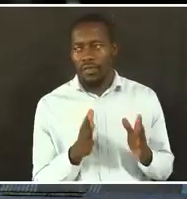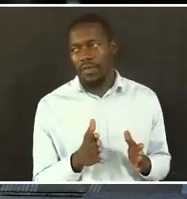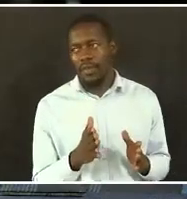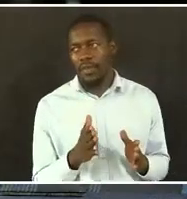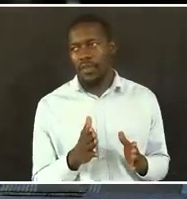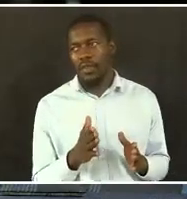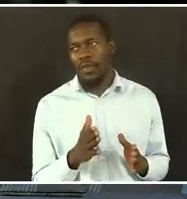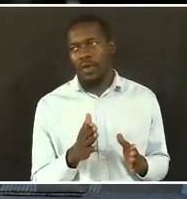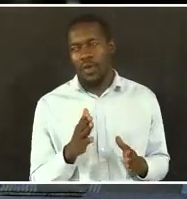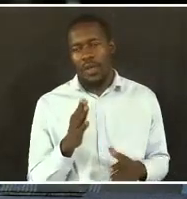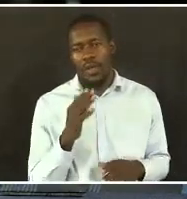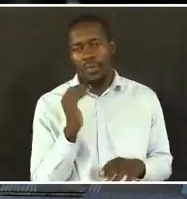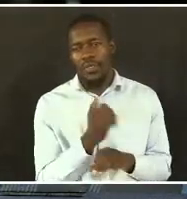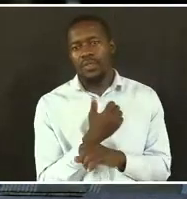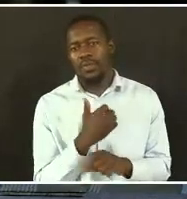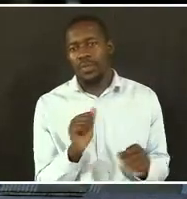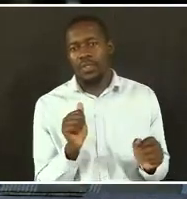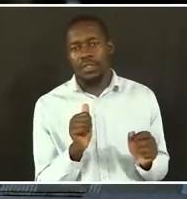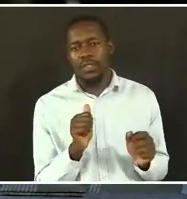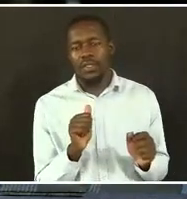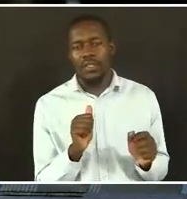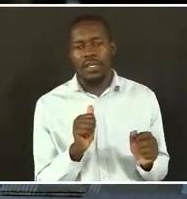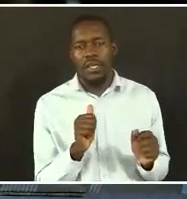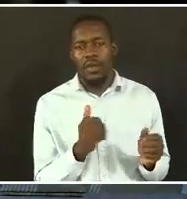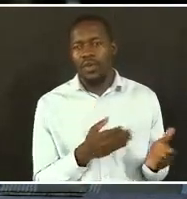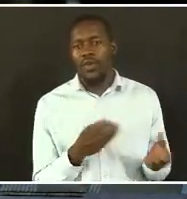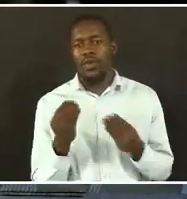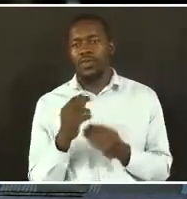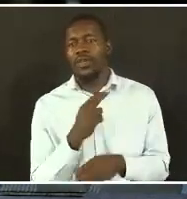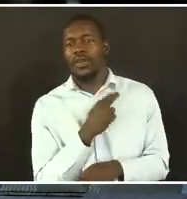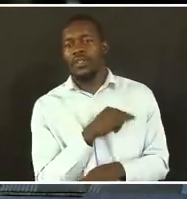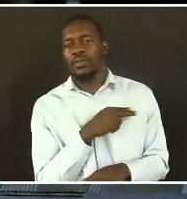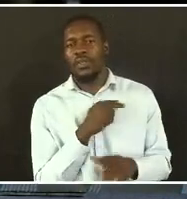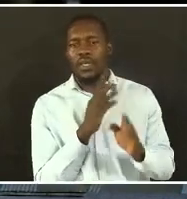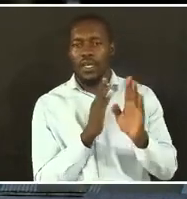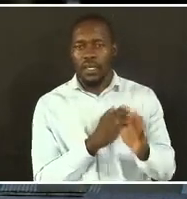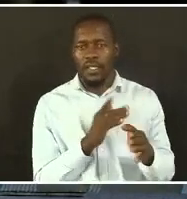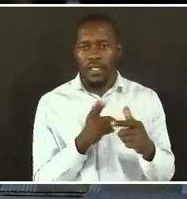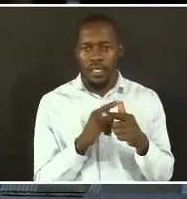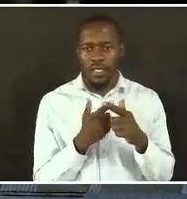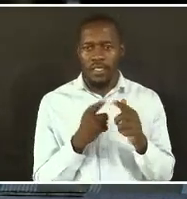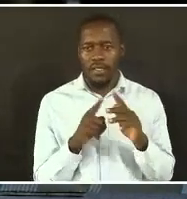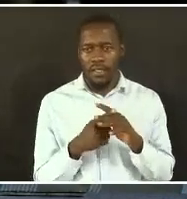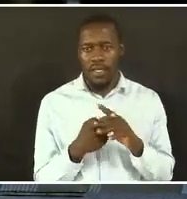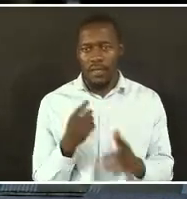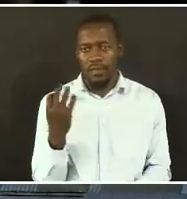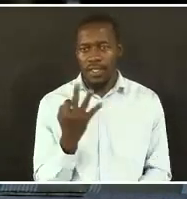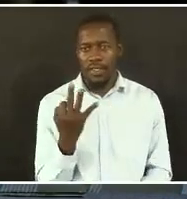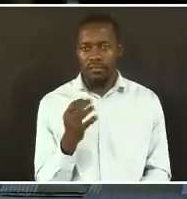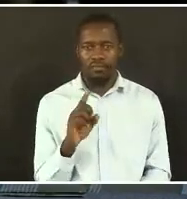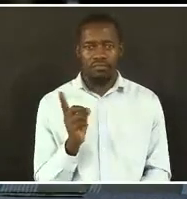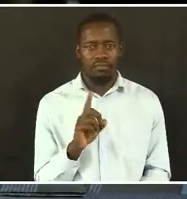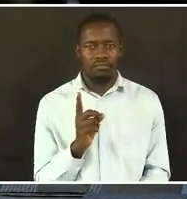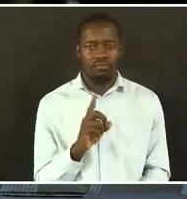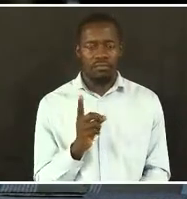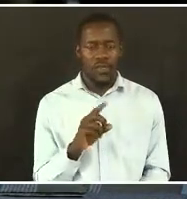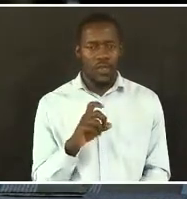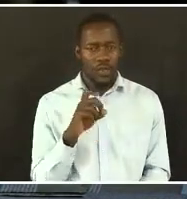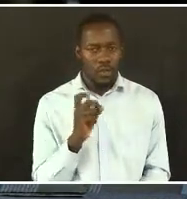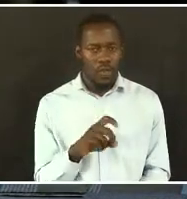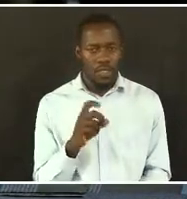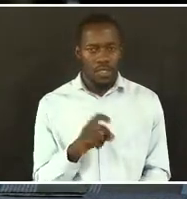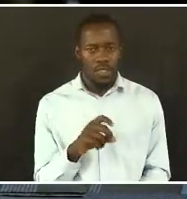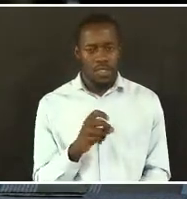hungry. Mm-hmm. They will not listen to you. So you attend to them. So like in counseling, that is called first aid. You attend to that immediate